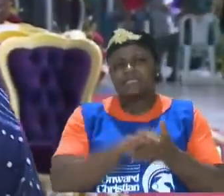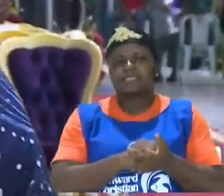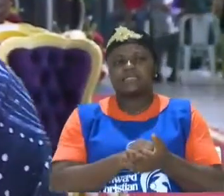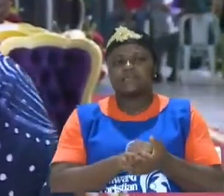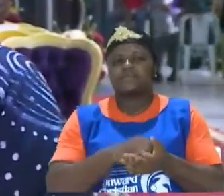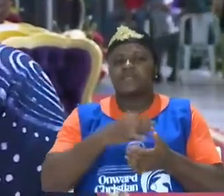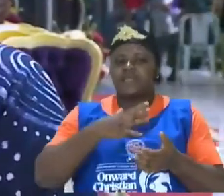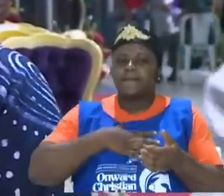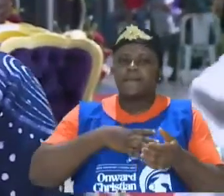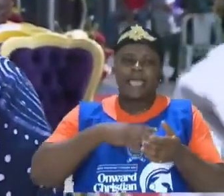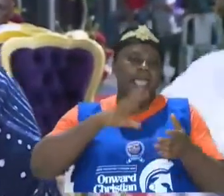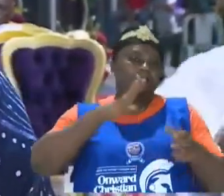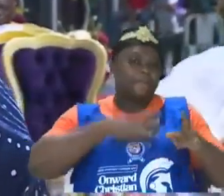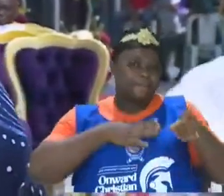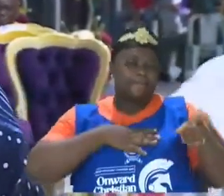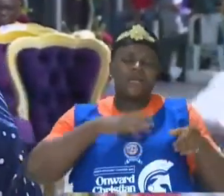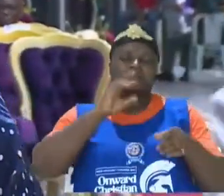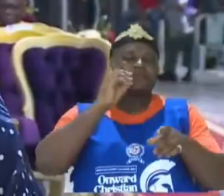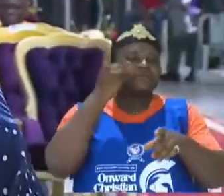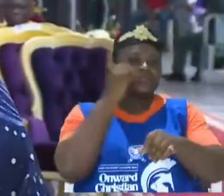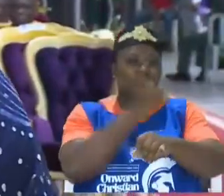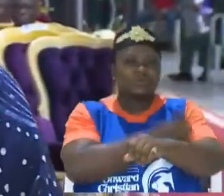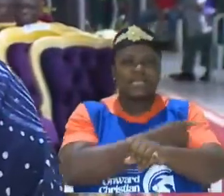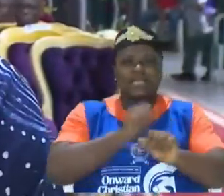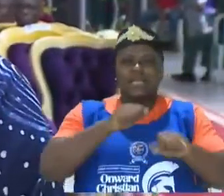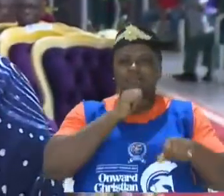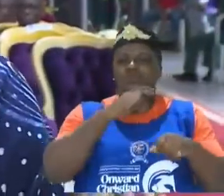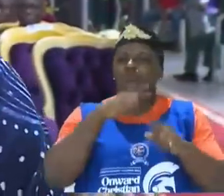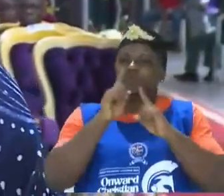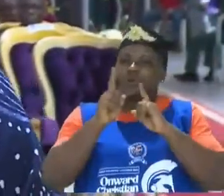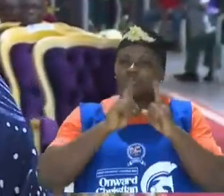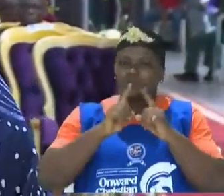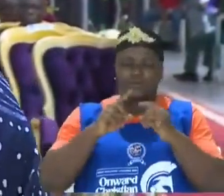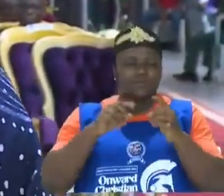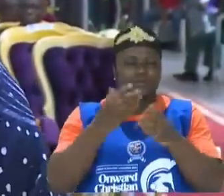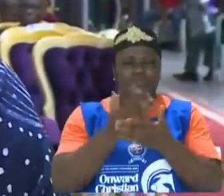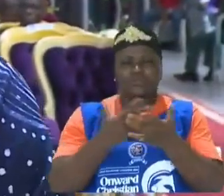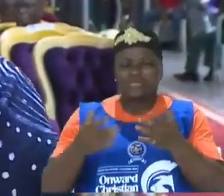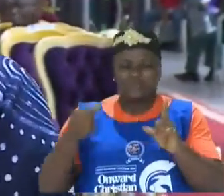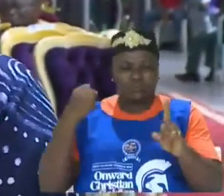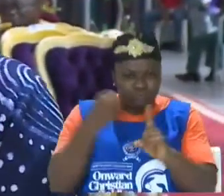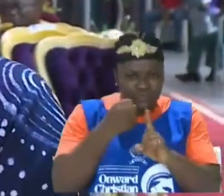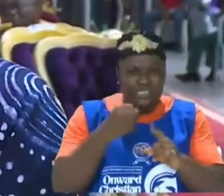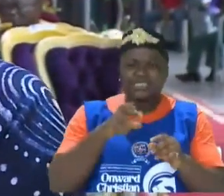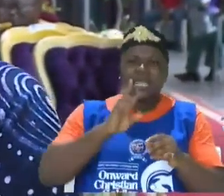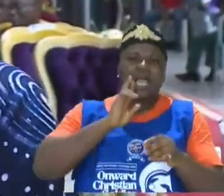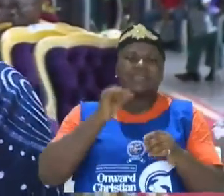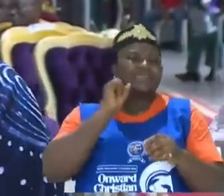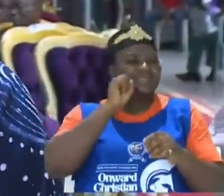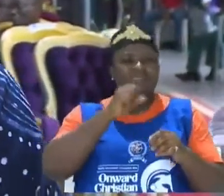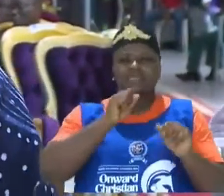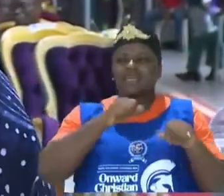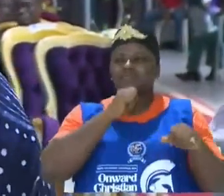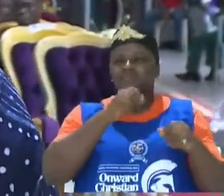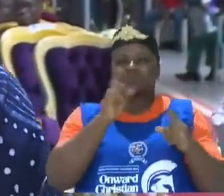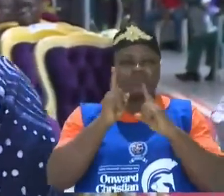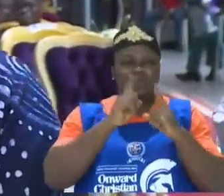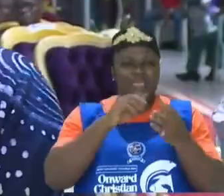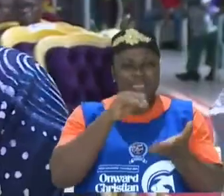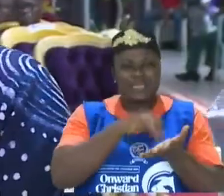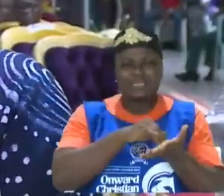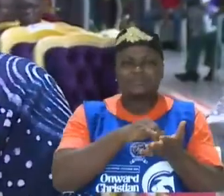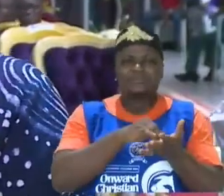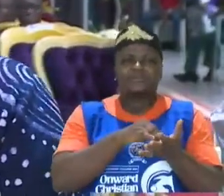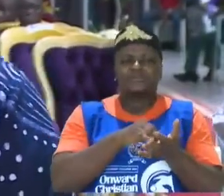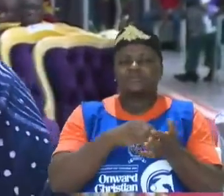my daughter, that she couldn't talk, something hit her and she could not talk anymore. Anyway, at the